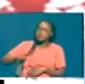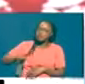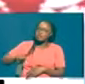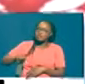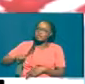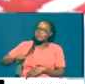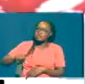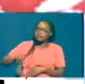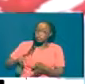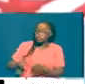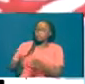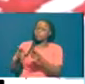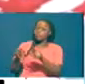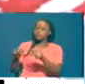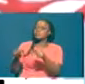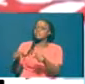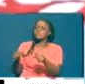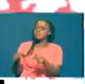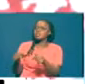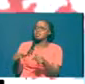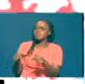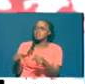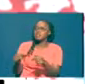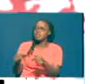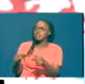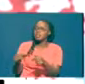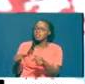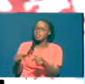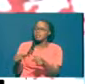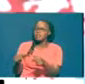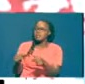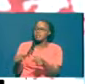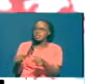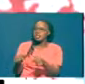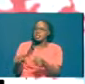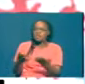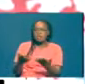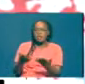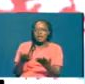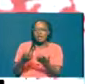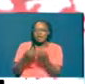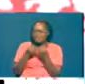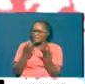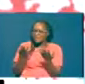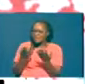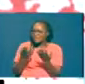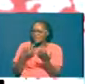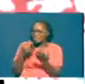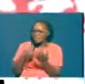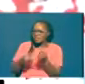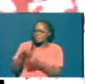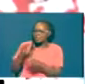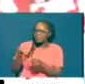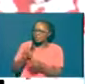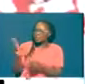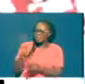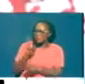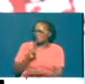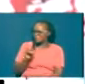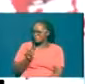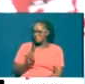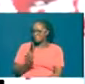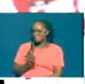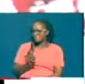road didn't even bring so much memory. You know what I can say about him? He was not violent. He was so